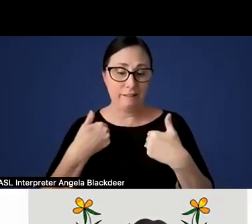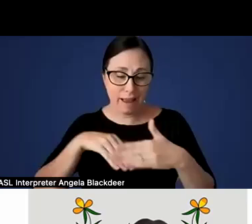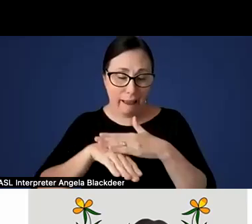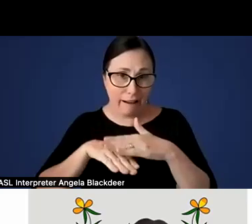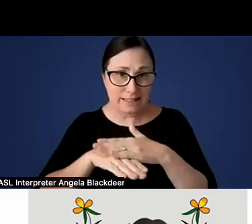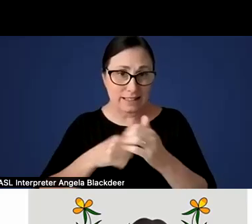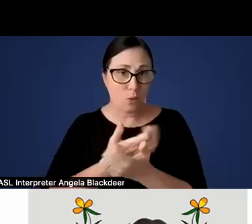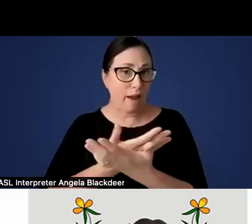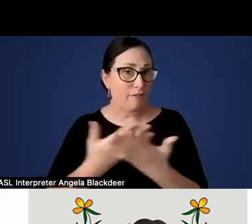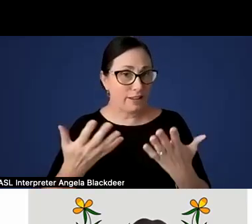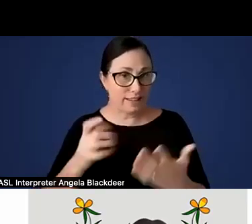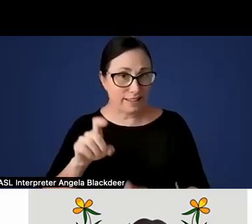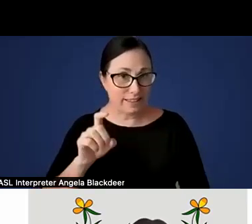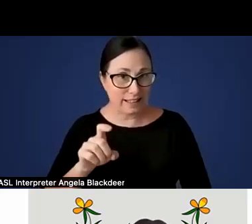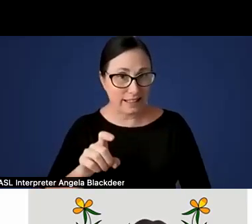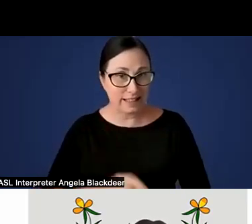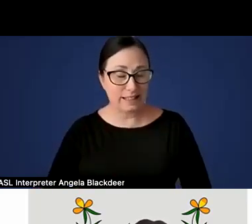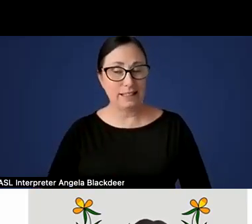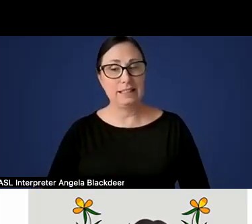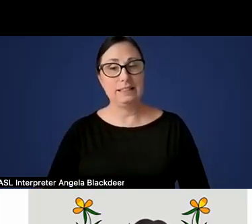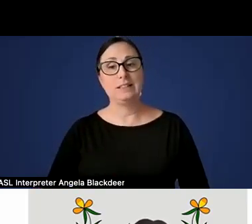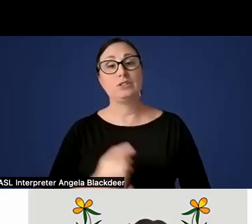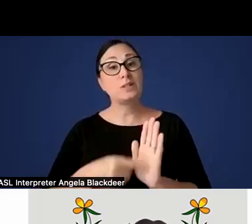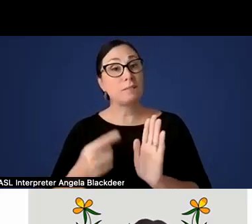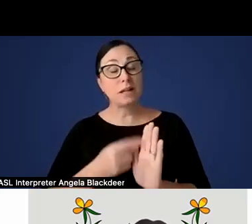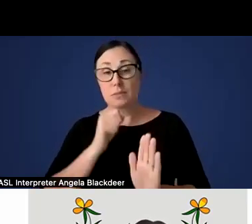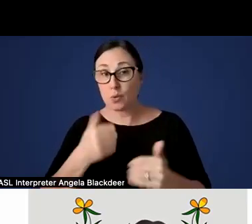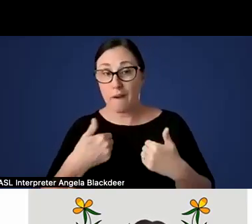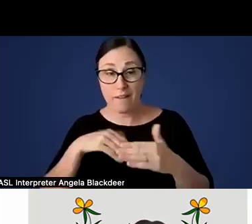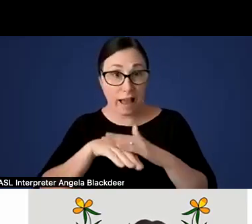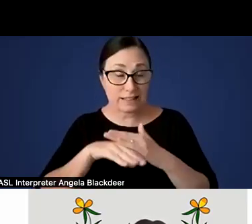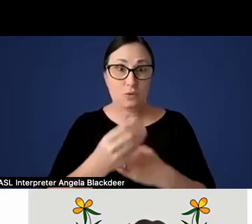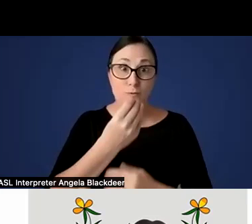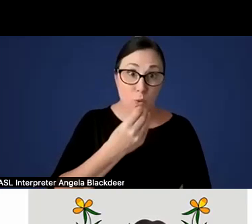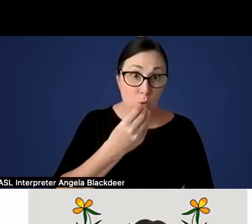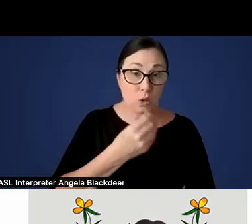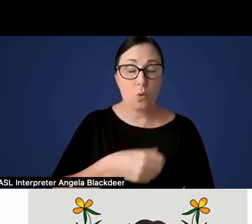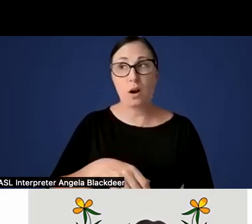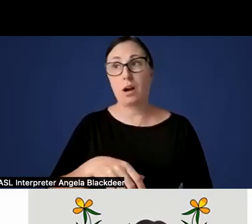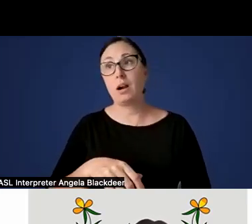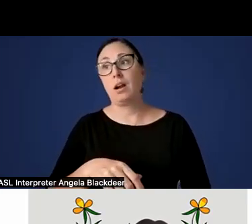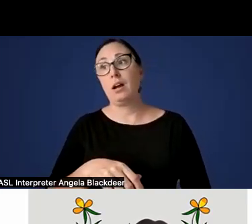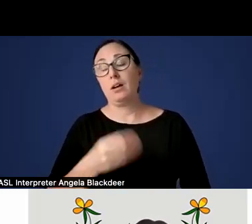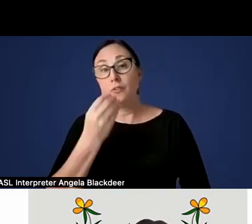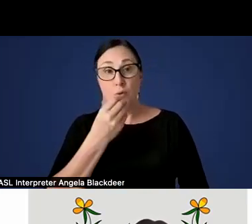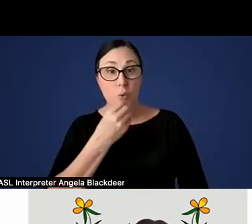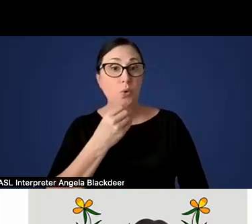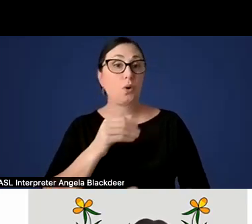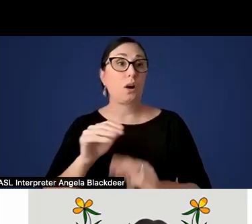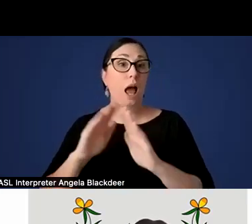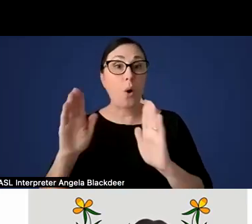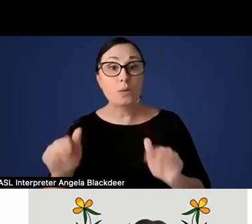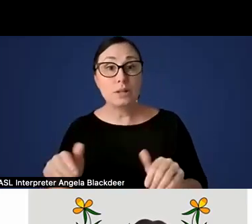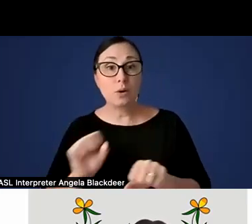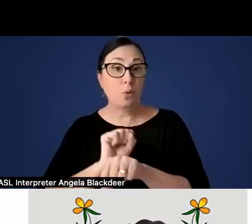need. Then sometimes the lack of access to things we need, food, housing, employment, really